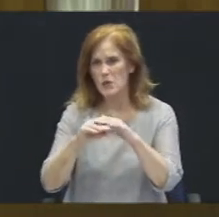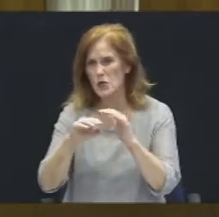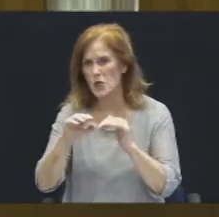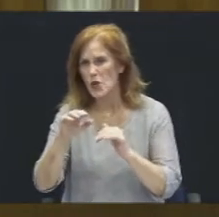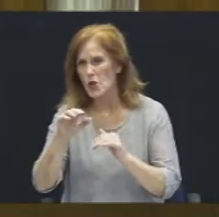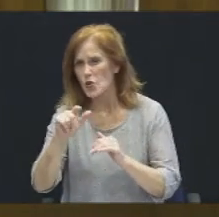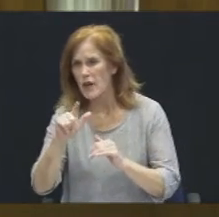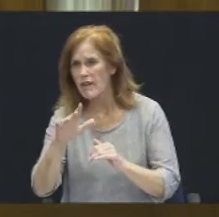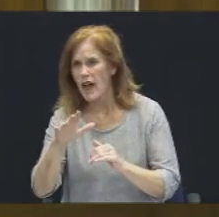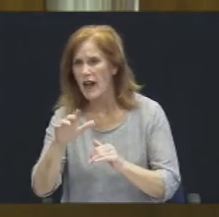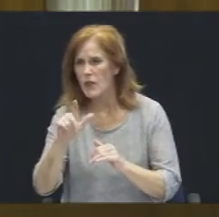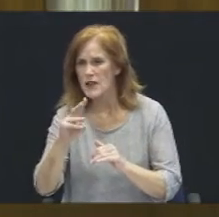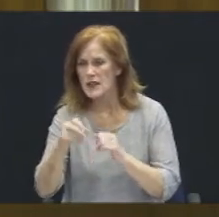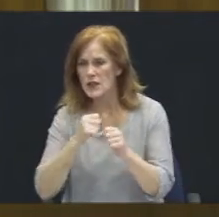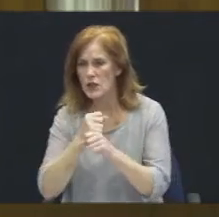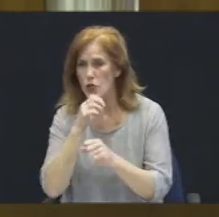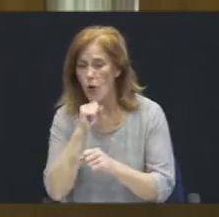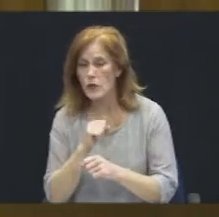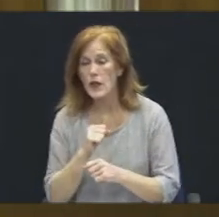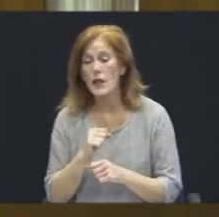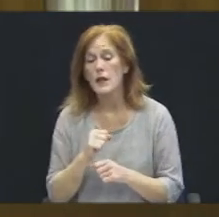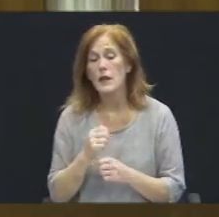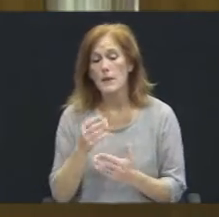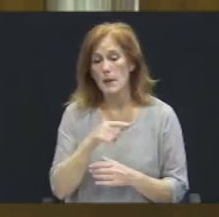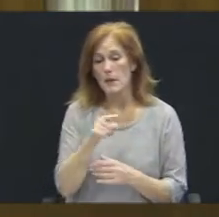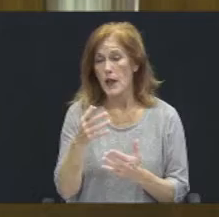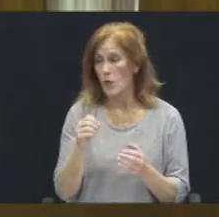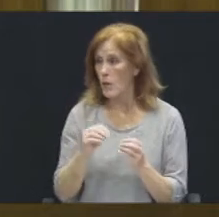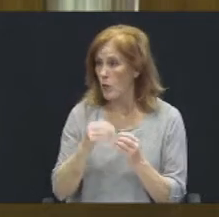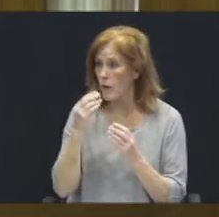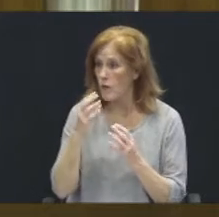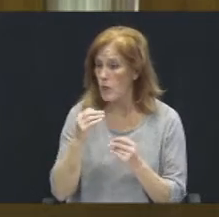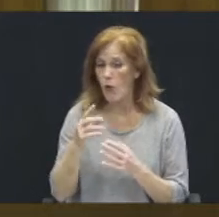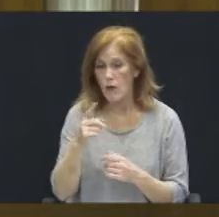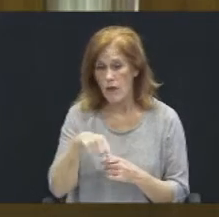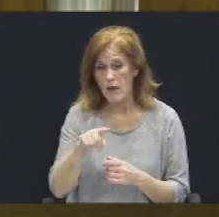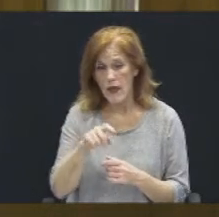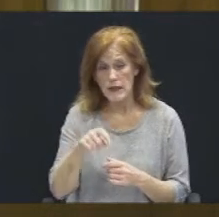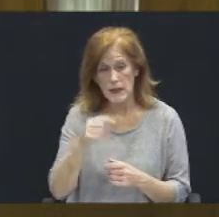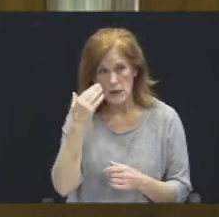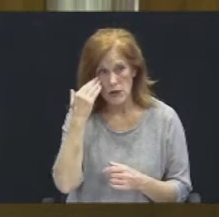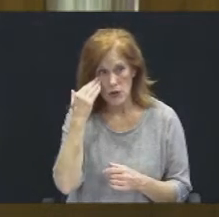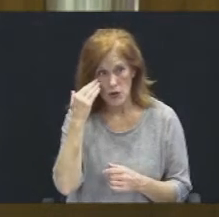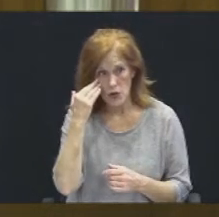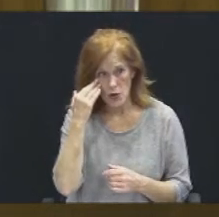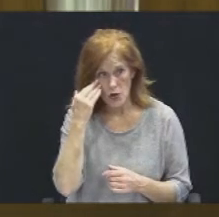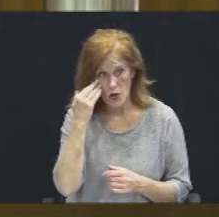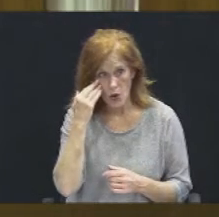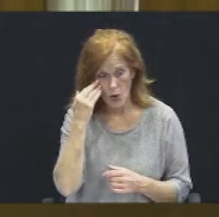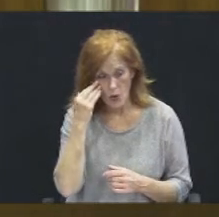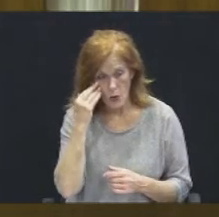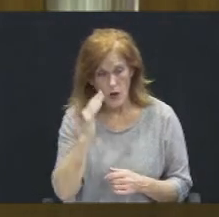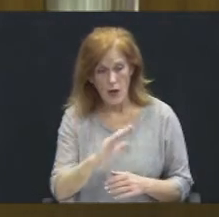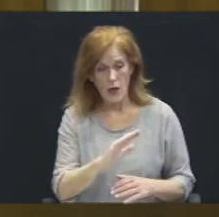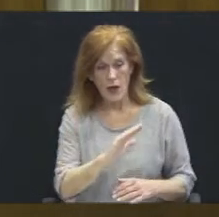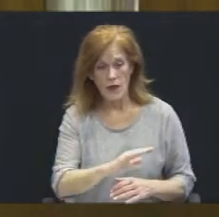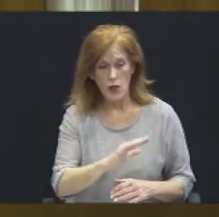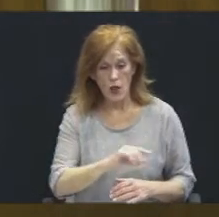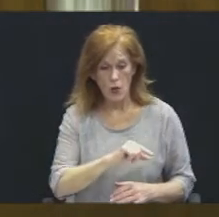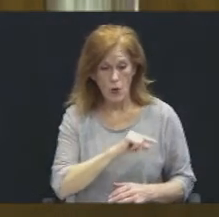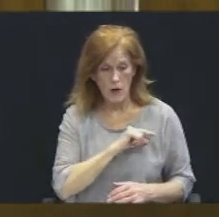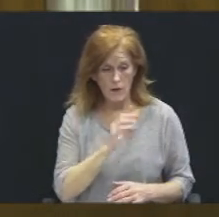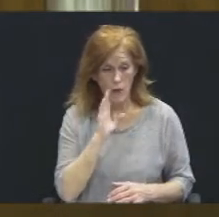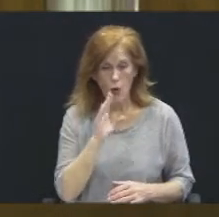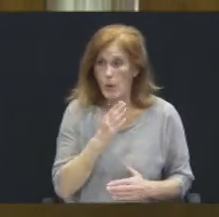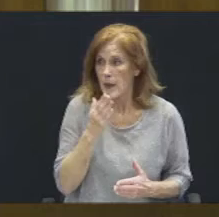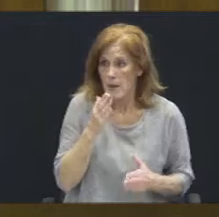in that kind of range. Like, if they want more information or they need to know what their child qualifies for, or an individual themselves